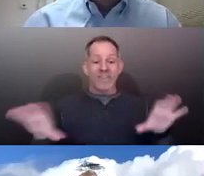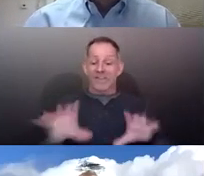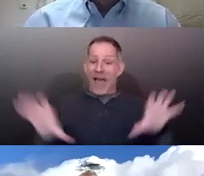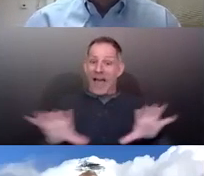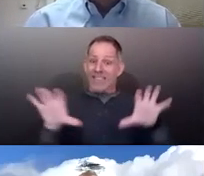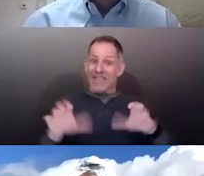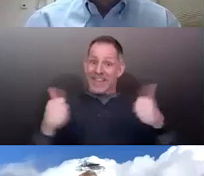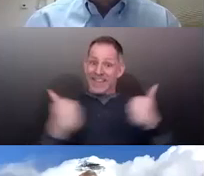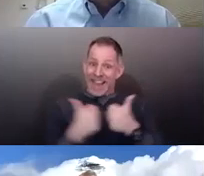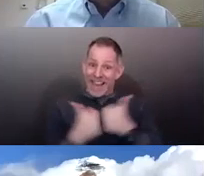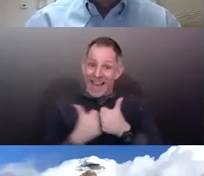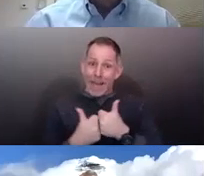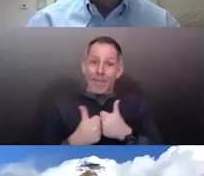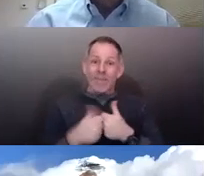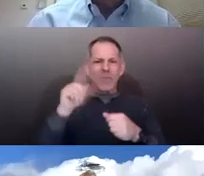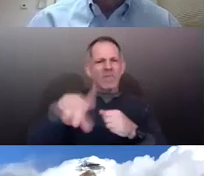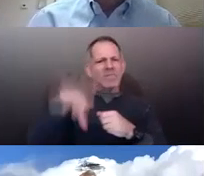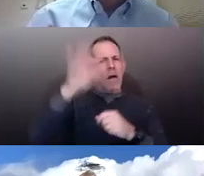to